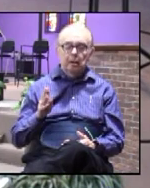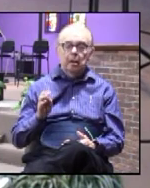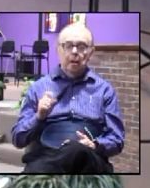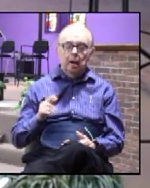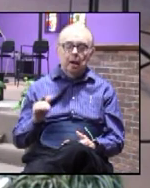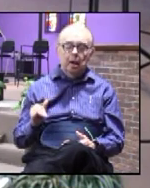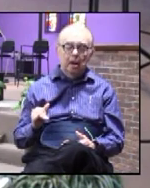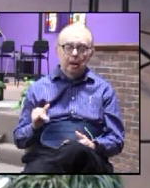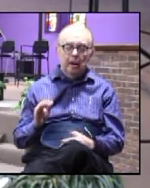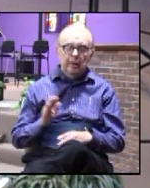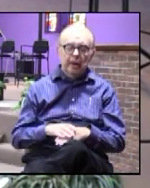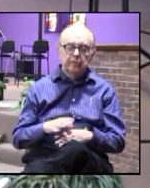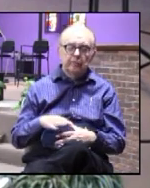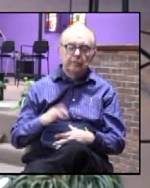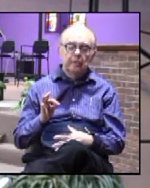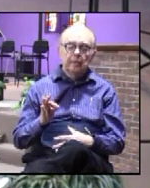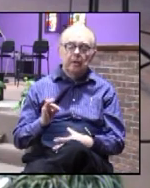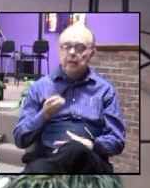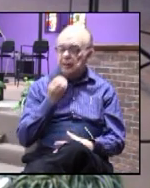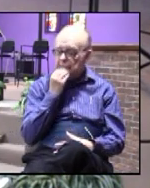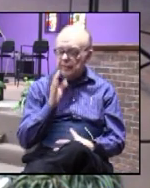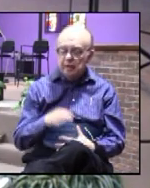than it is to feed my soul.